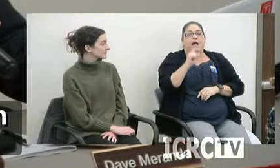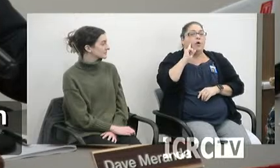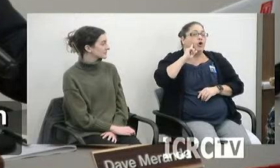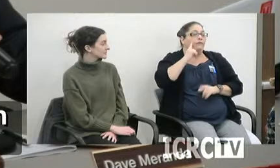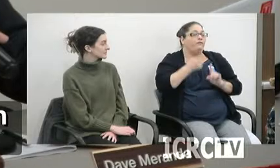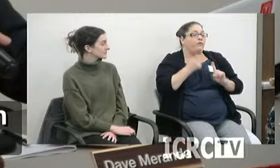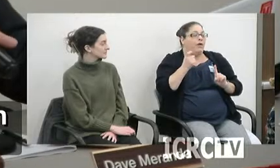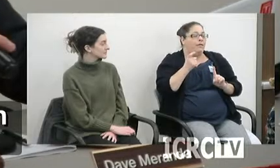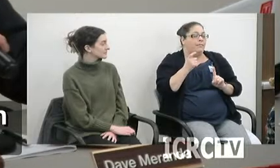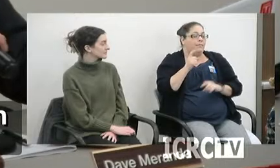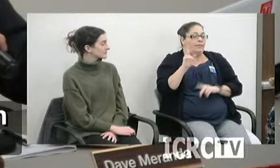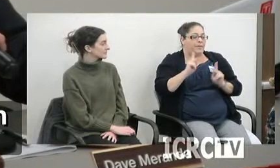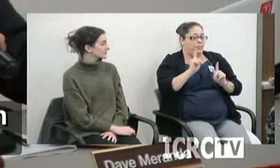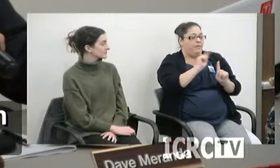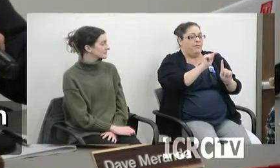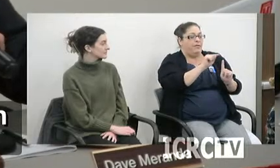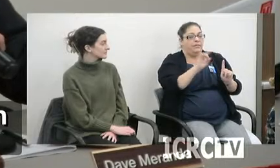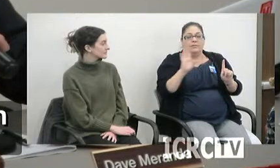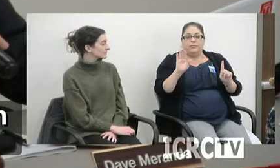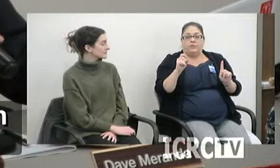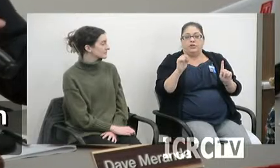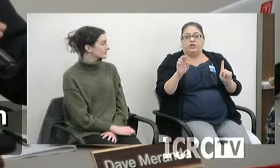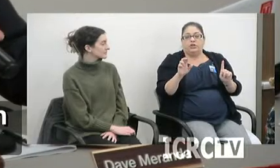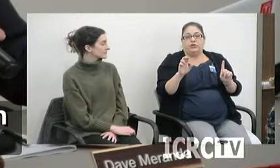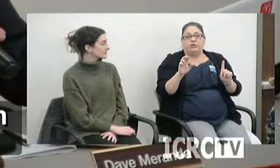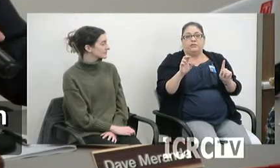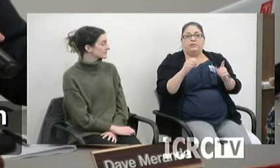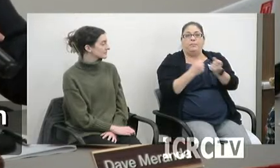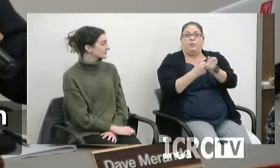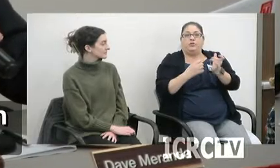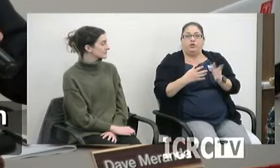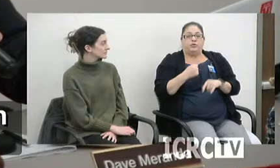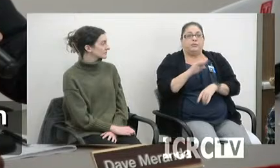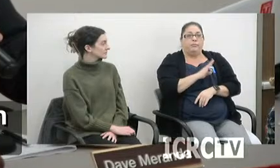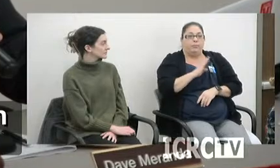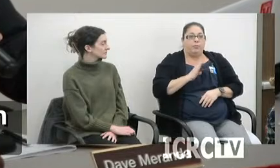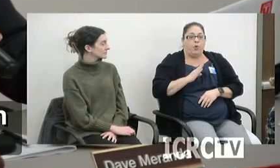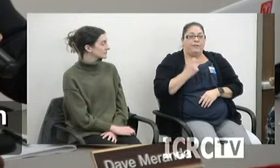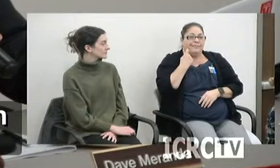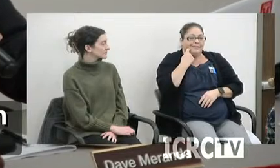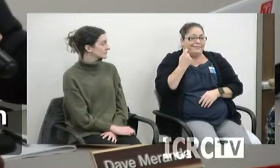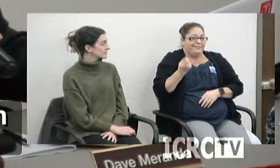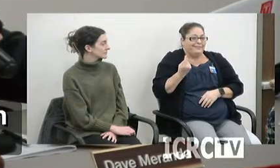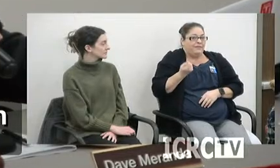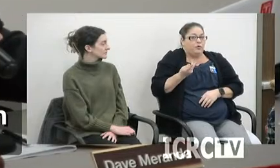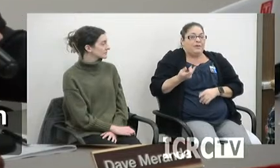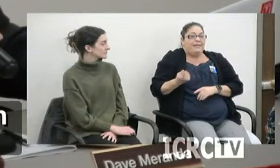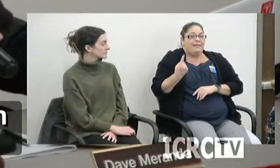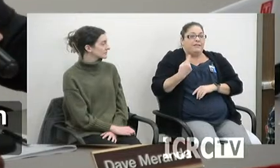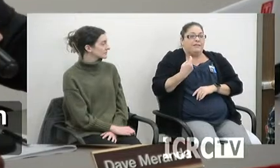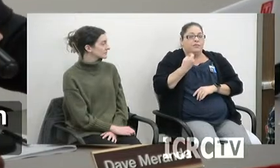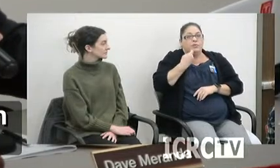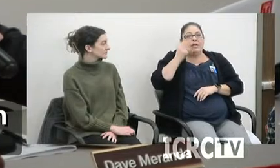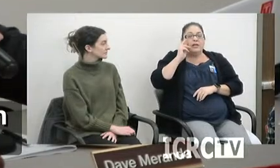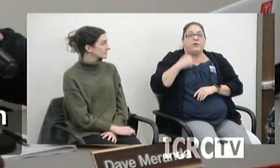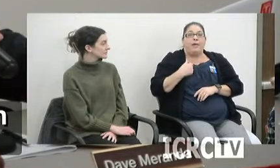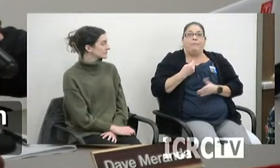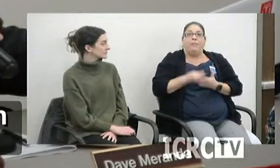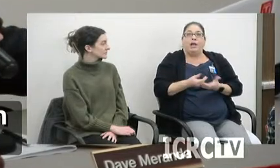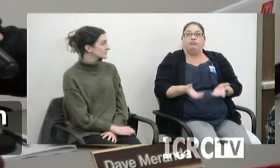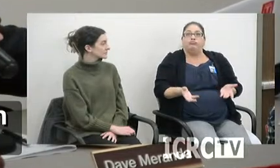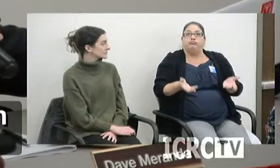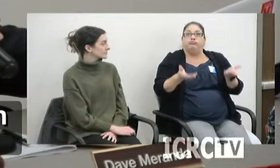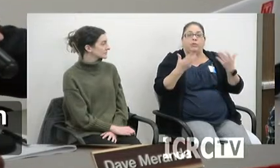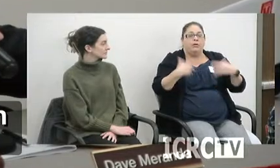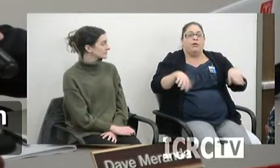from the people over at the Booster Board in the last couple of days that it was the most successful monetarily of anyone that they've